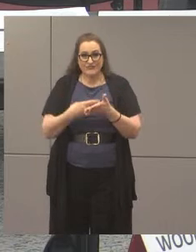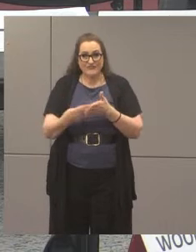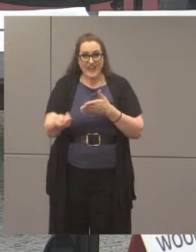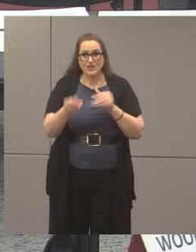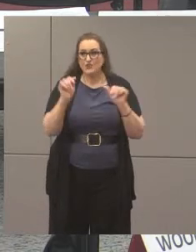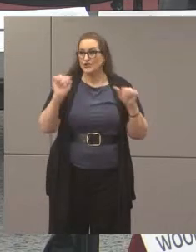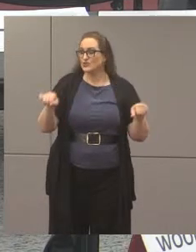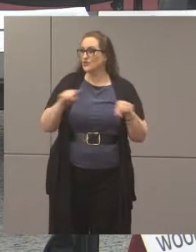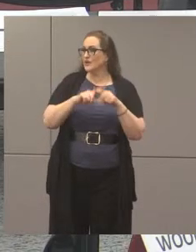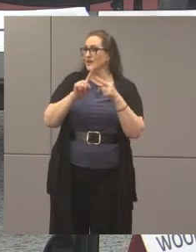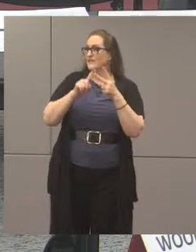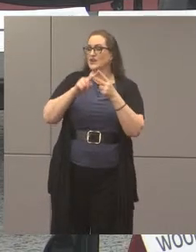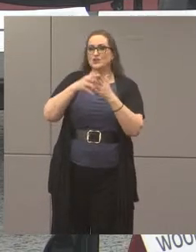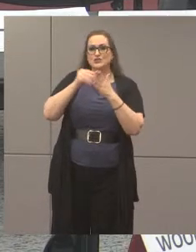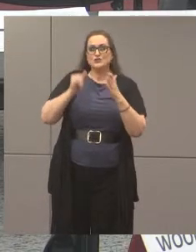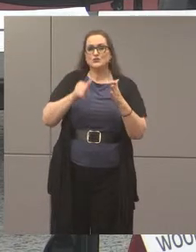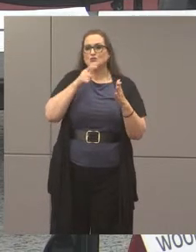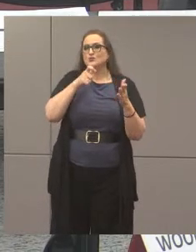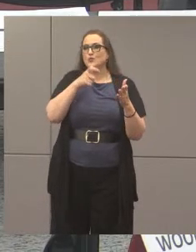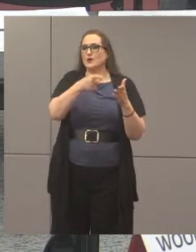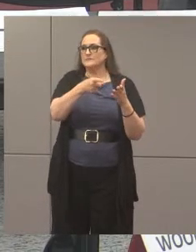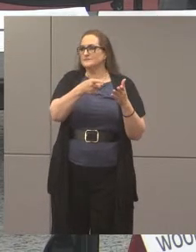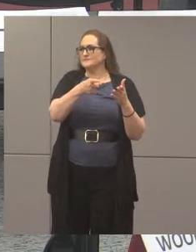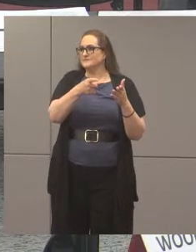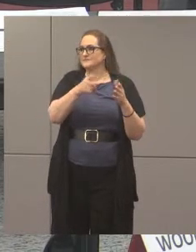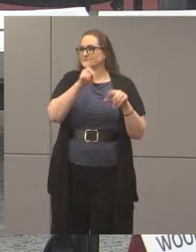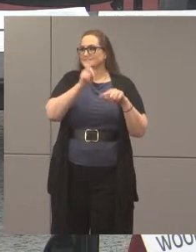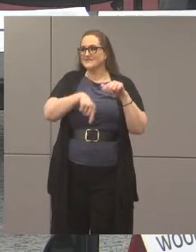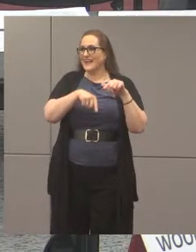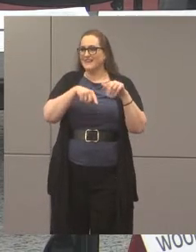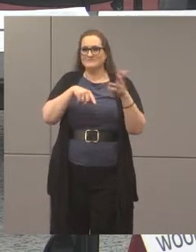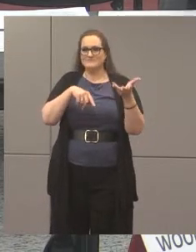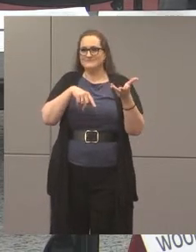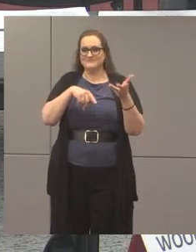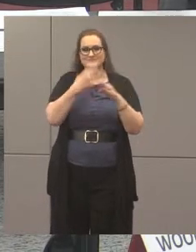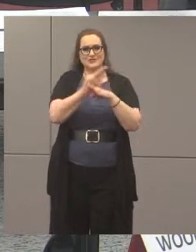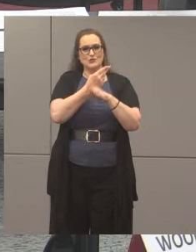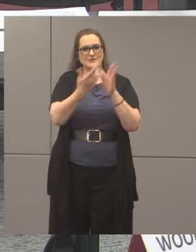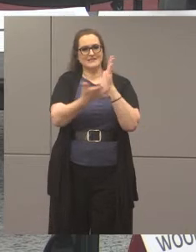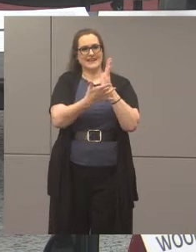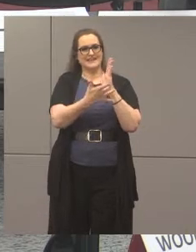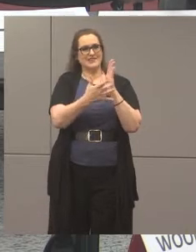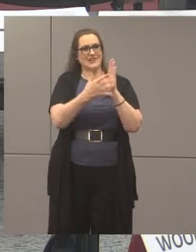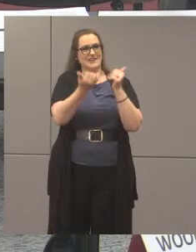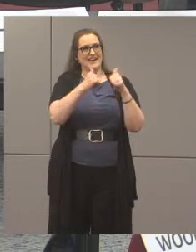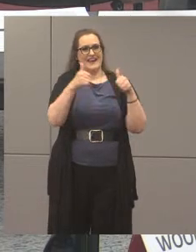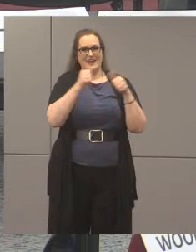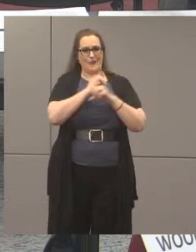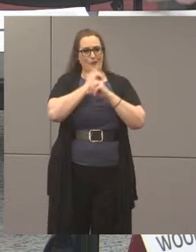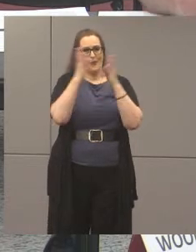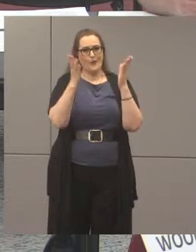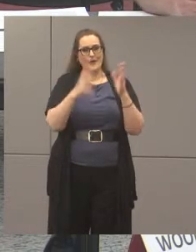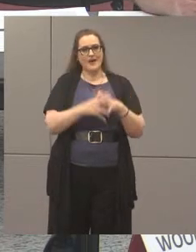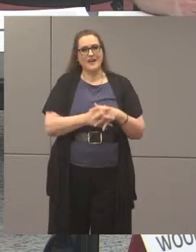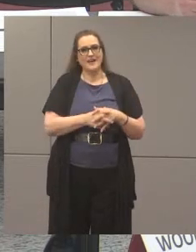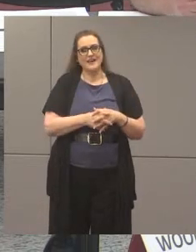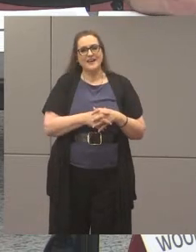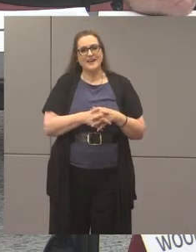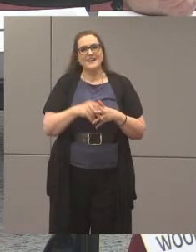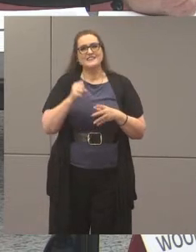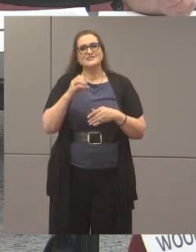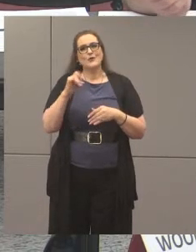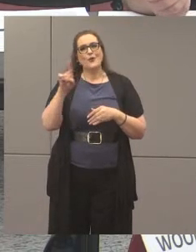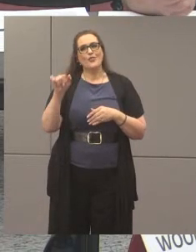have students who are not able to use technology in any way. And so what